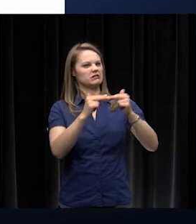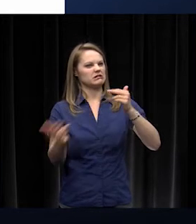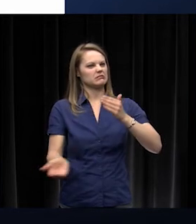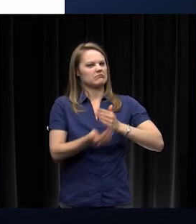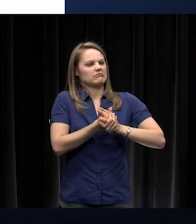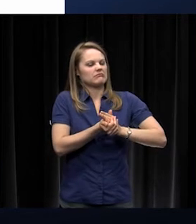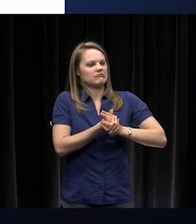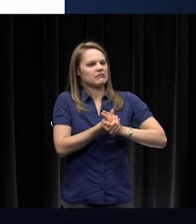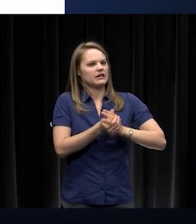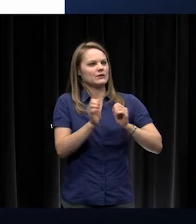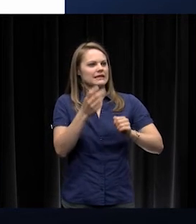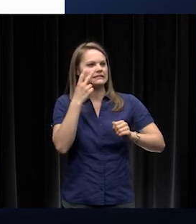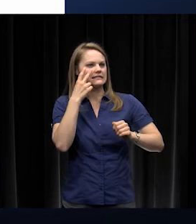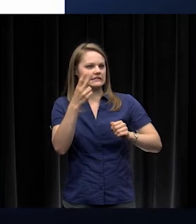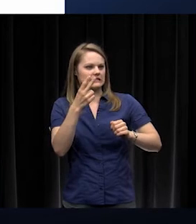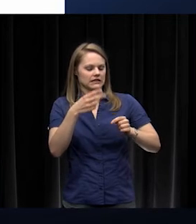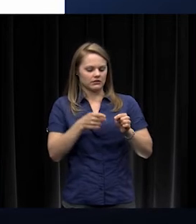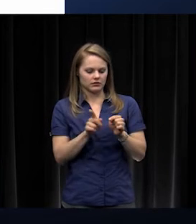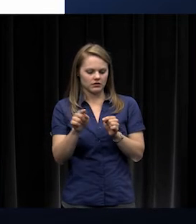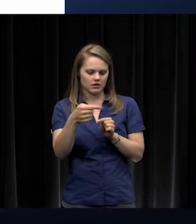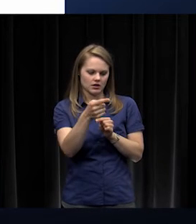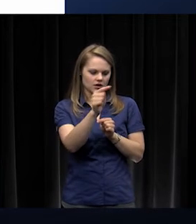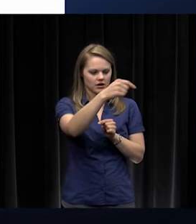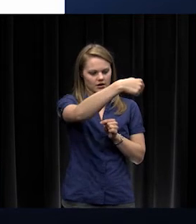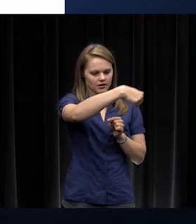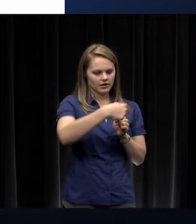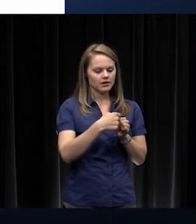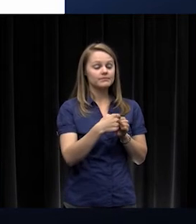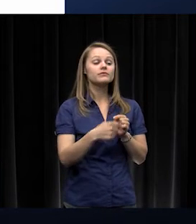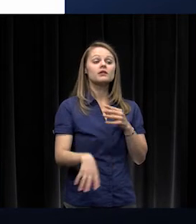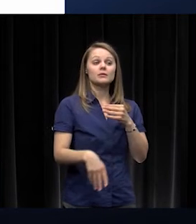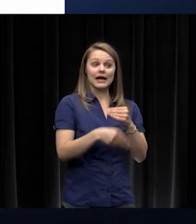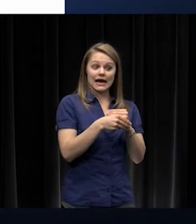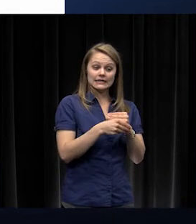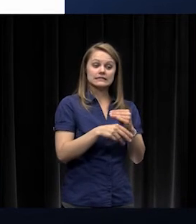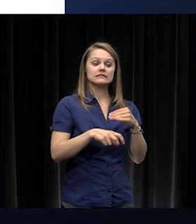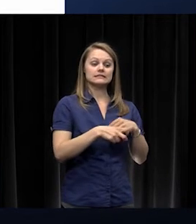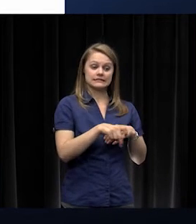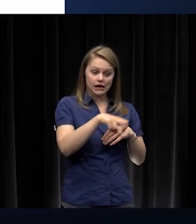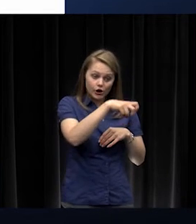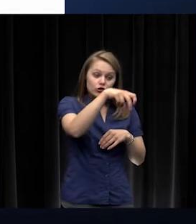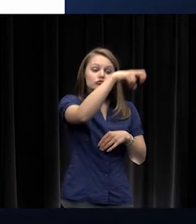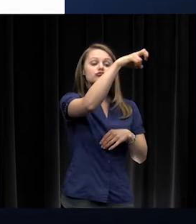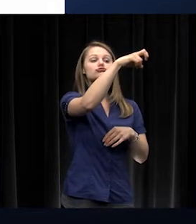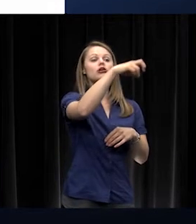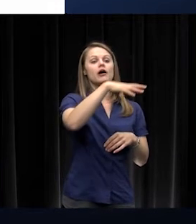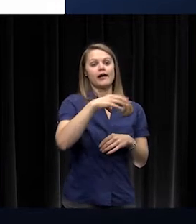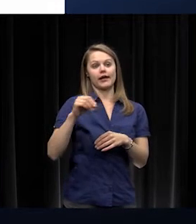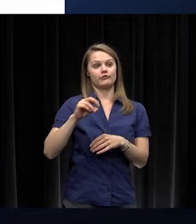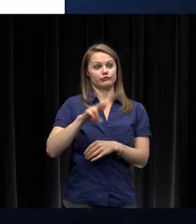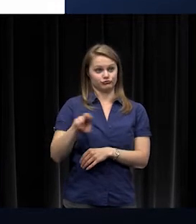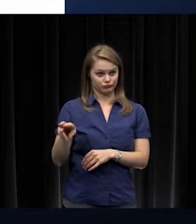in through. And then we also have some stair towers and our restroom facilities for the facility.